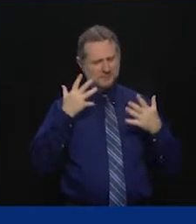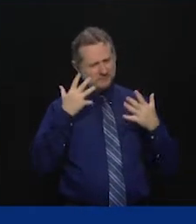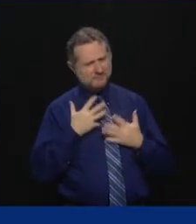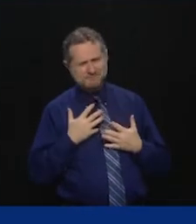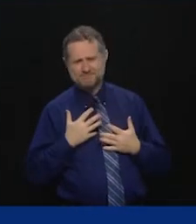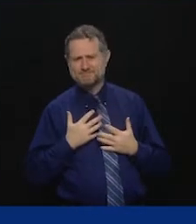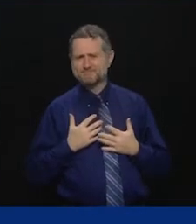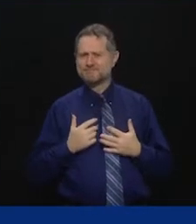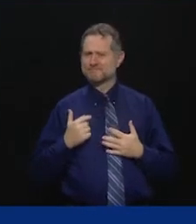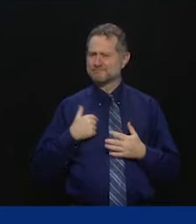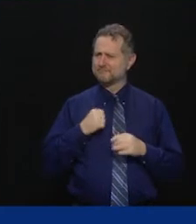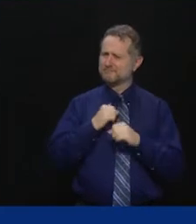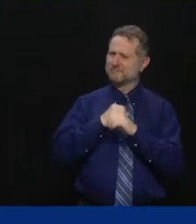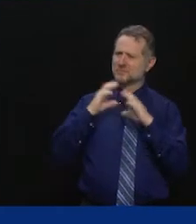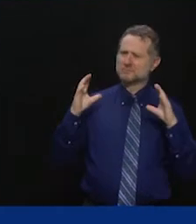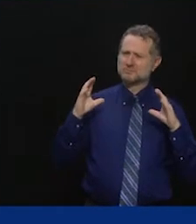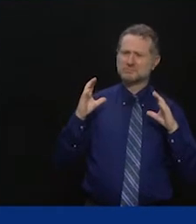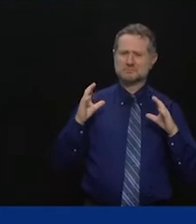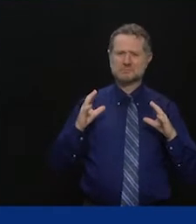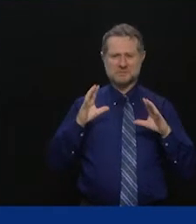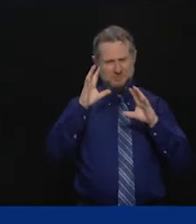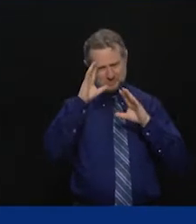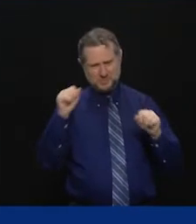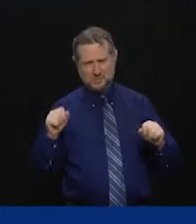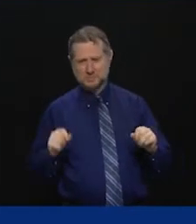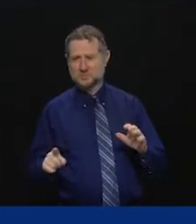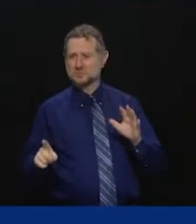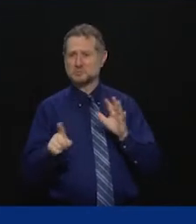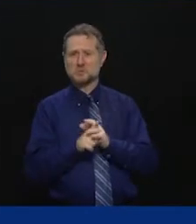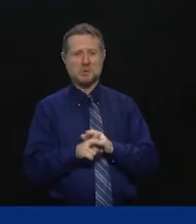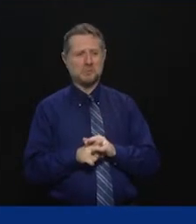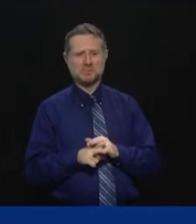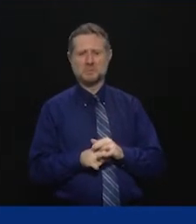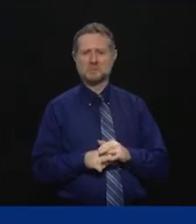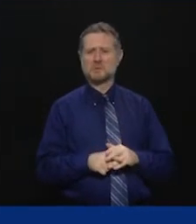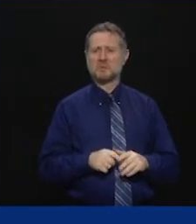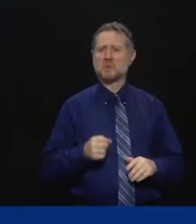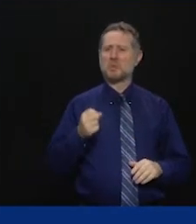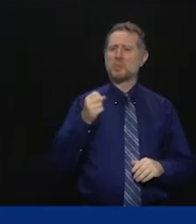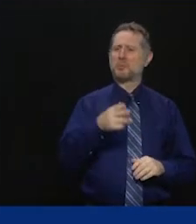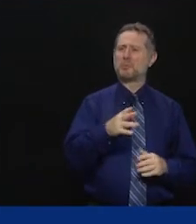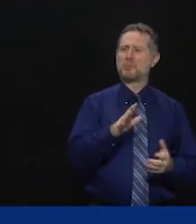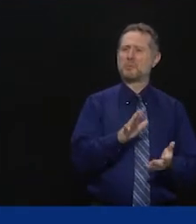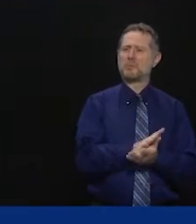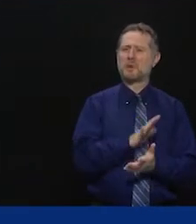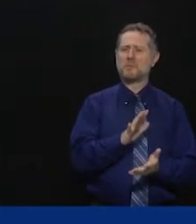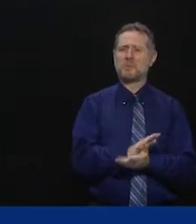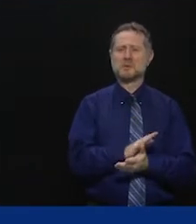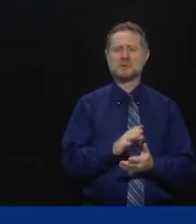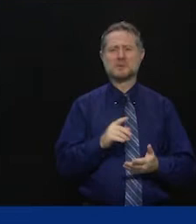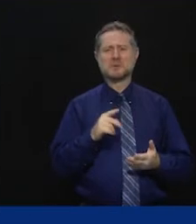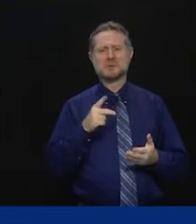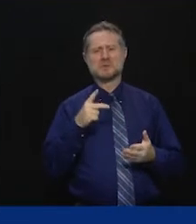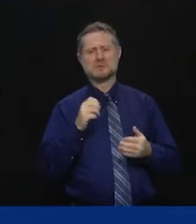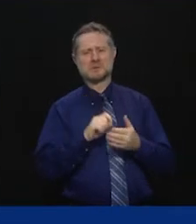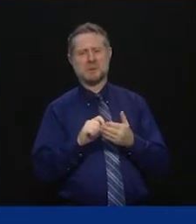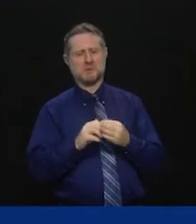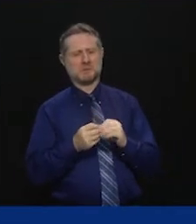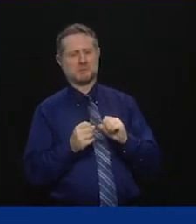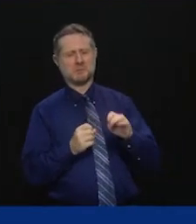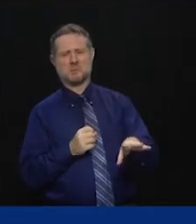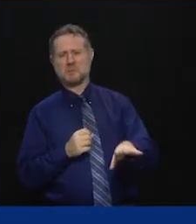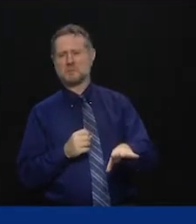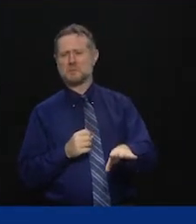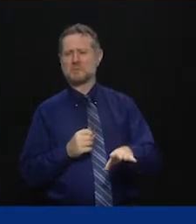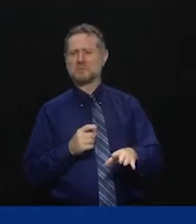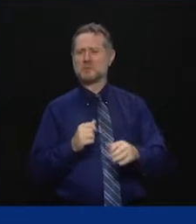a president who showed up and tossed paper towels to a crowd and thought that that's